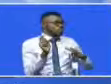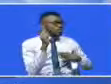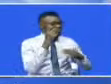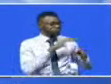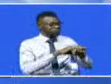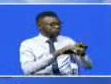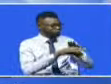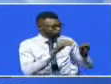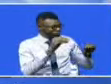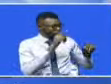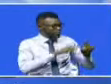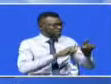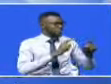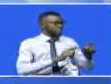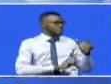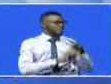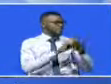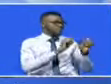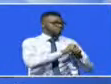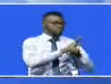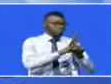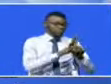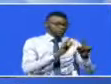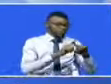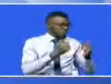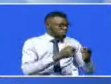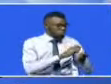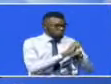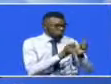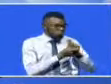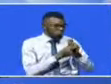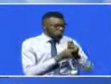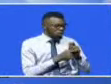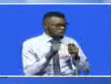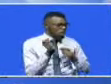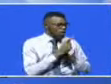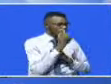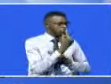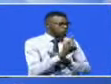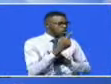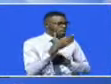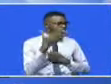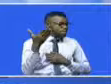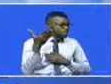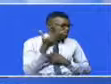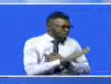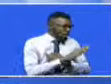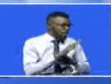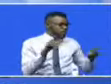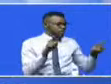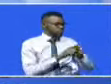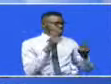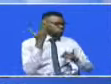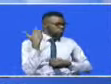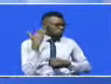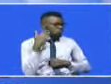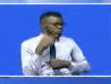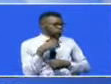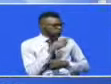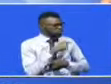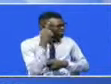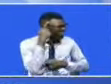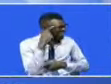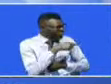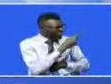the coronavirus pandemic. He has reversed it. And from January, we are back to what it used to be. Do you think it's time that